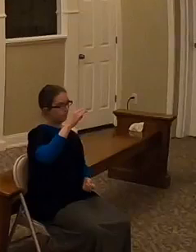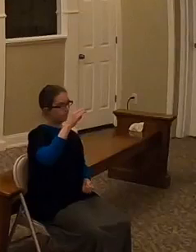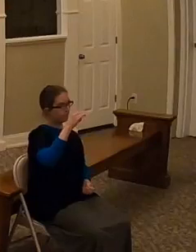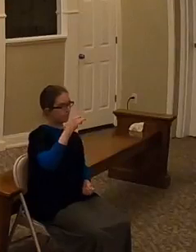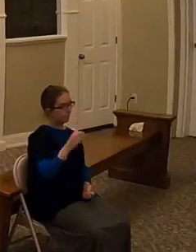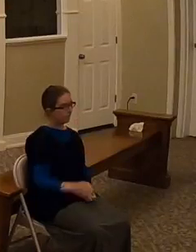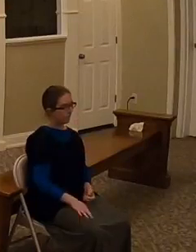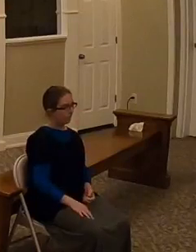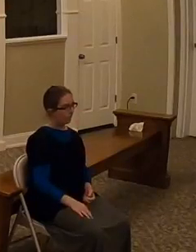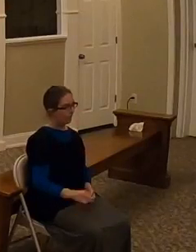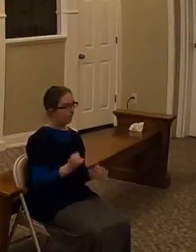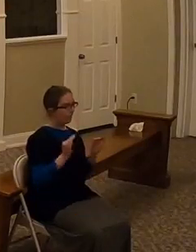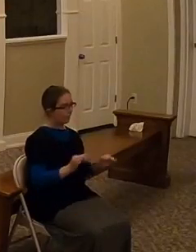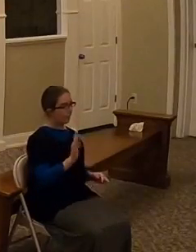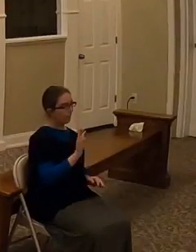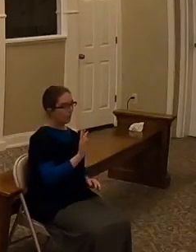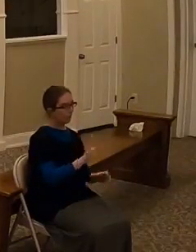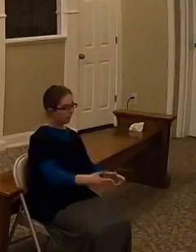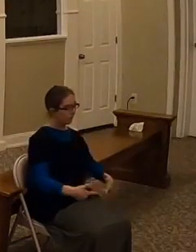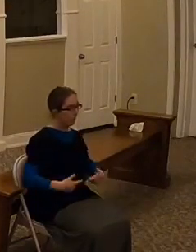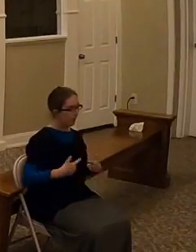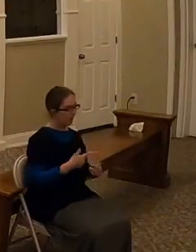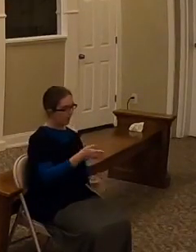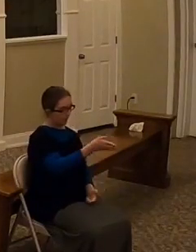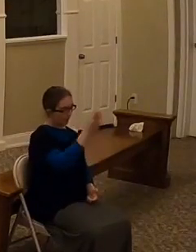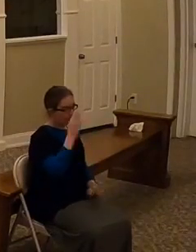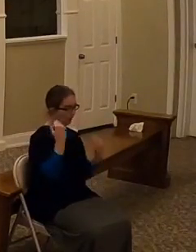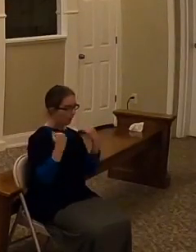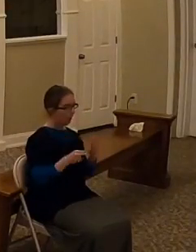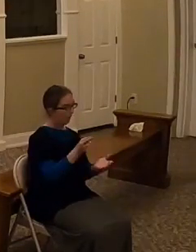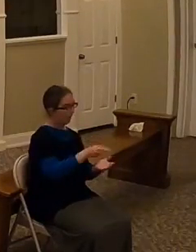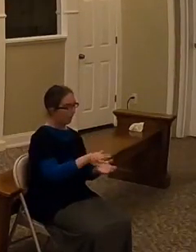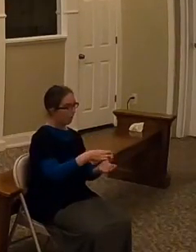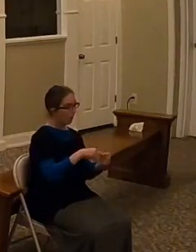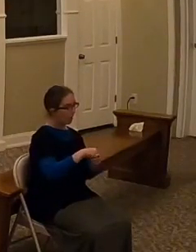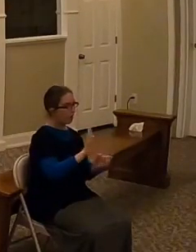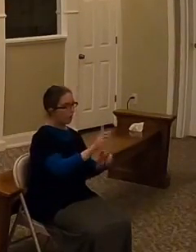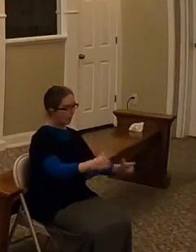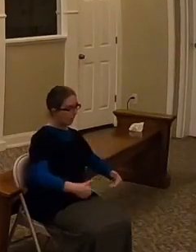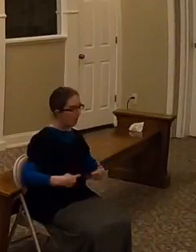Now, if you're living for God and you've got holiness in